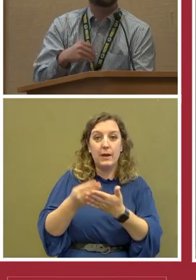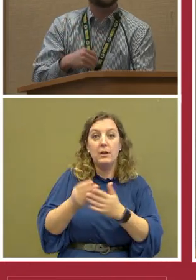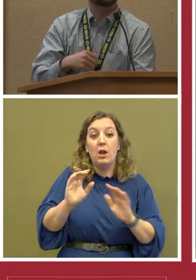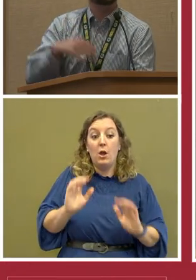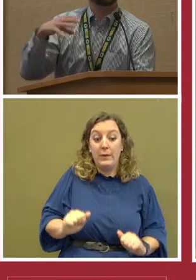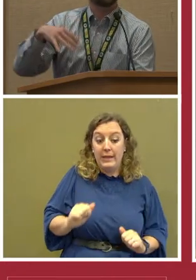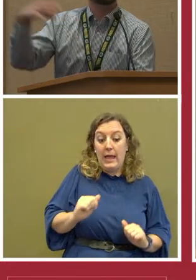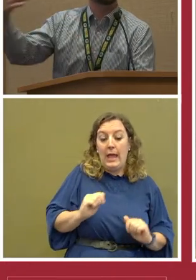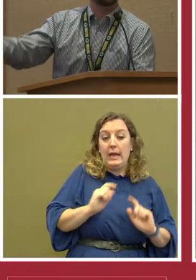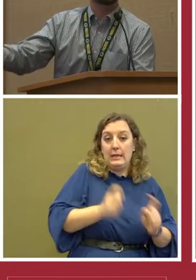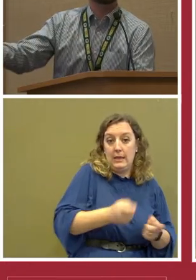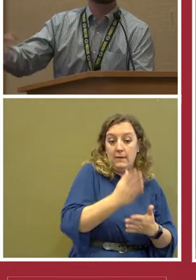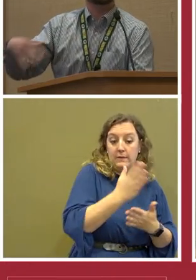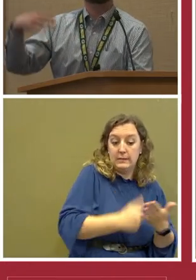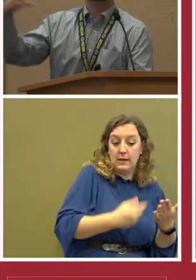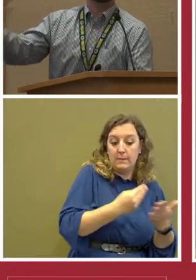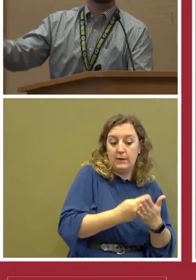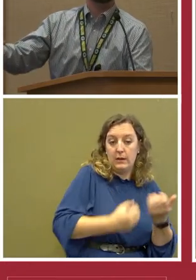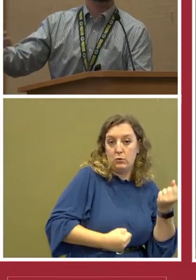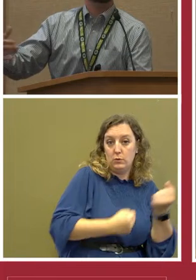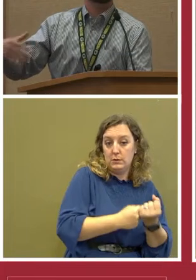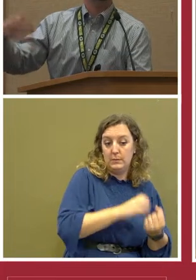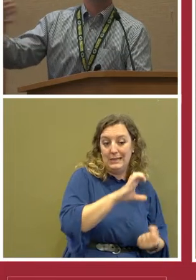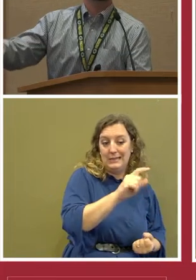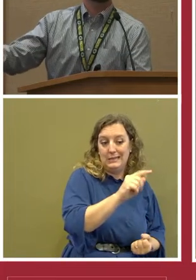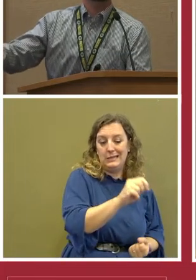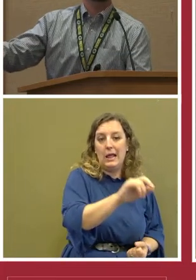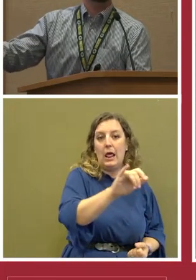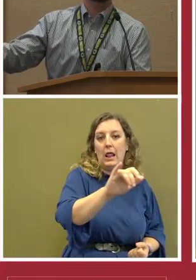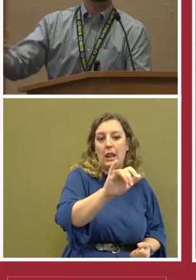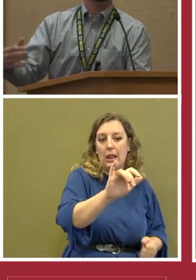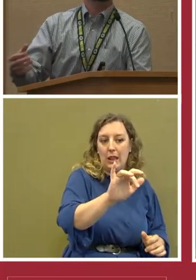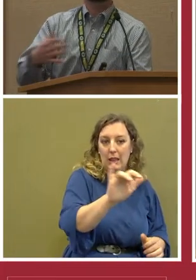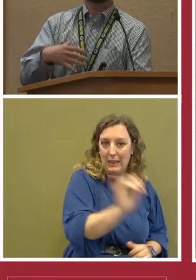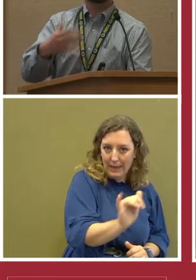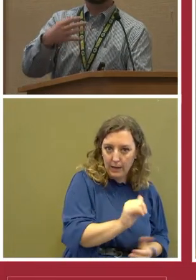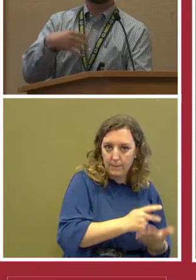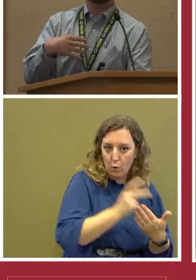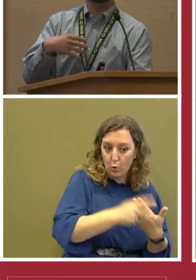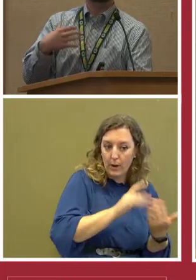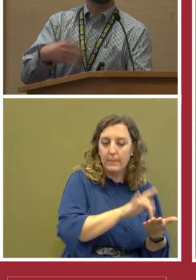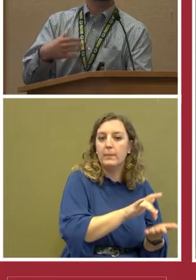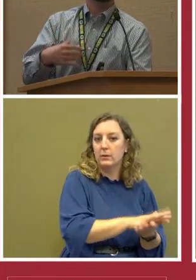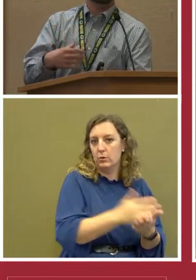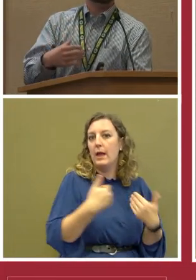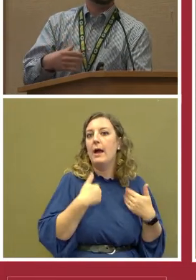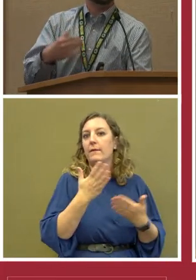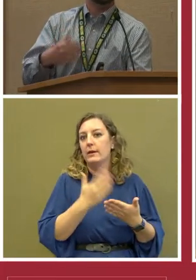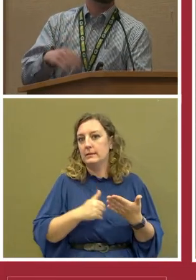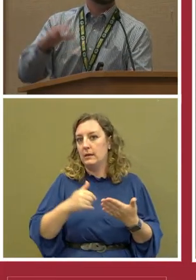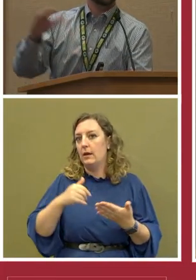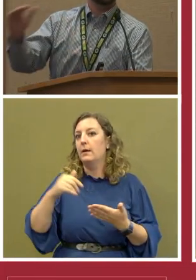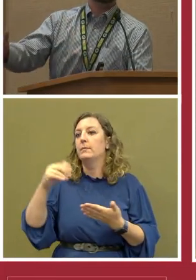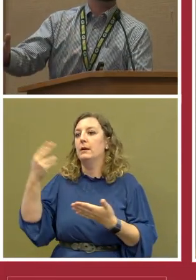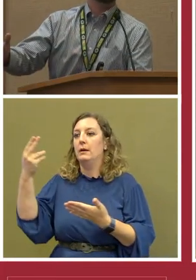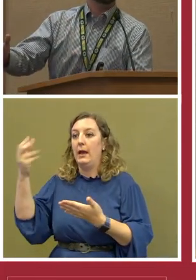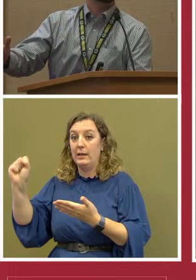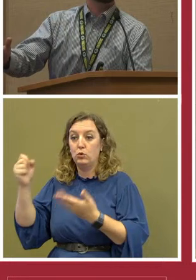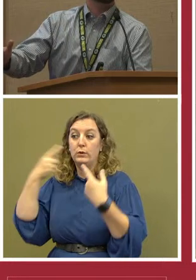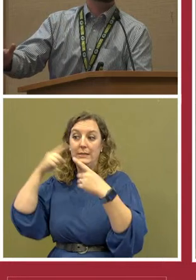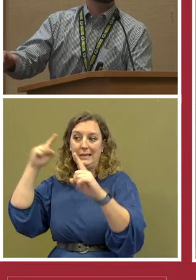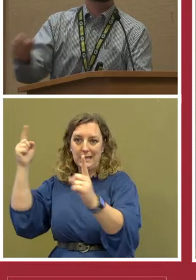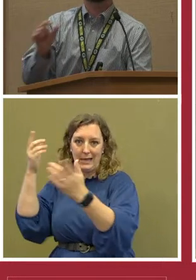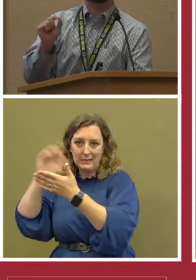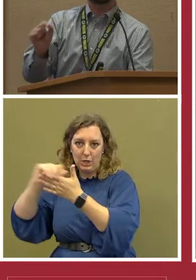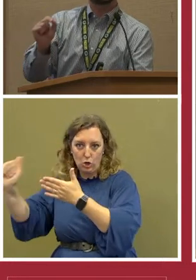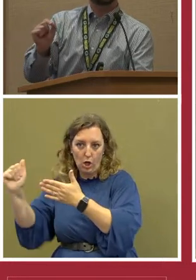of our funds to support CTE-like programming in the middle school. And so we do have those high school success dollars that we funnel towards